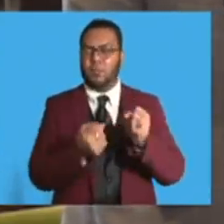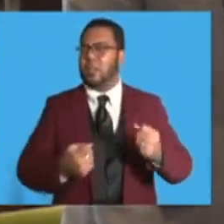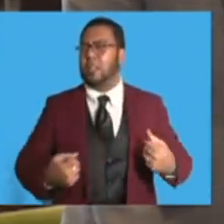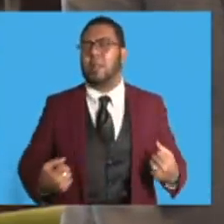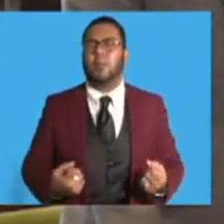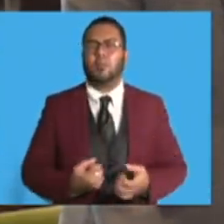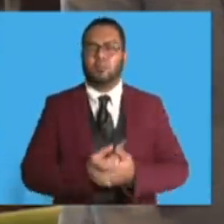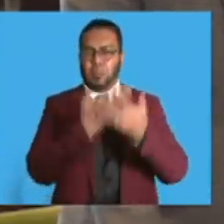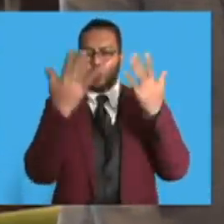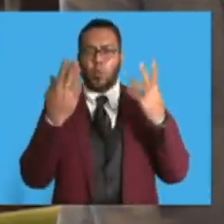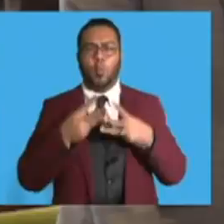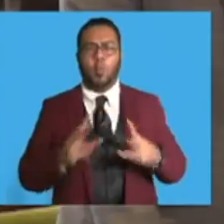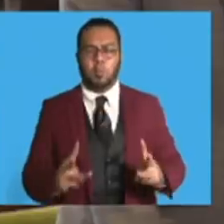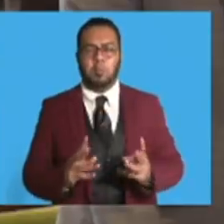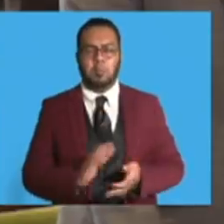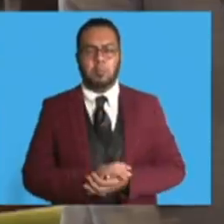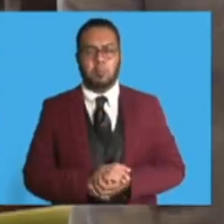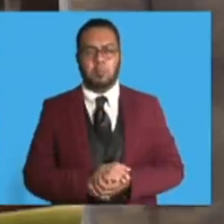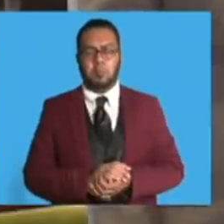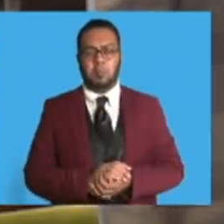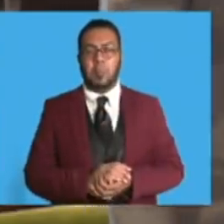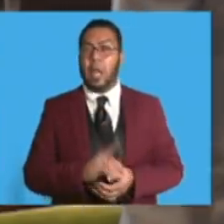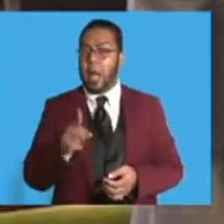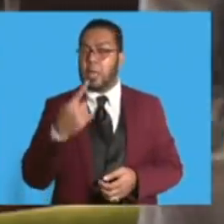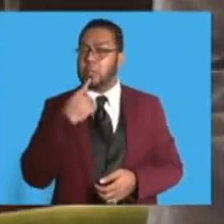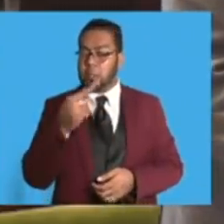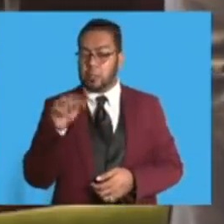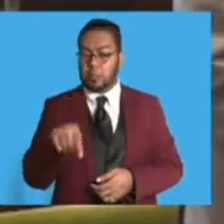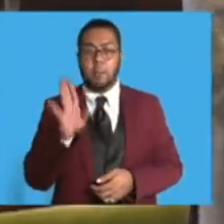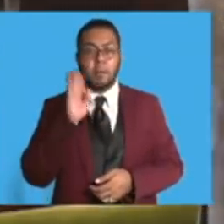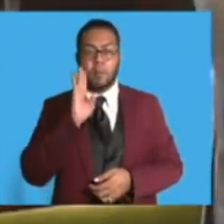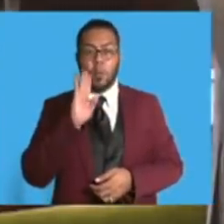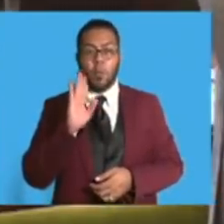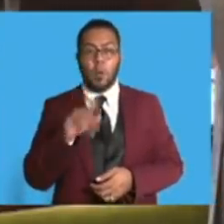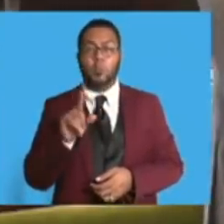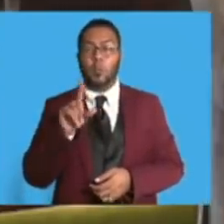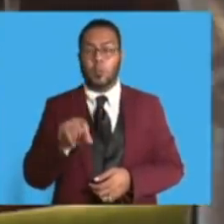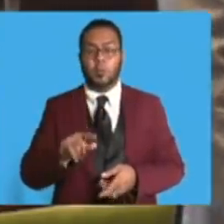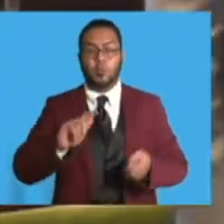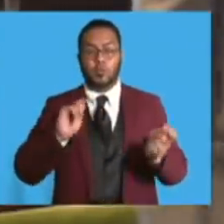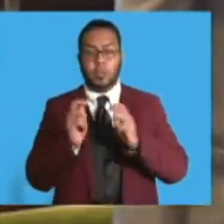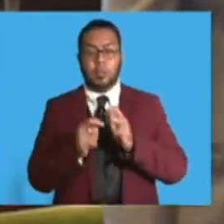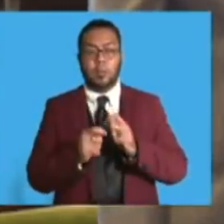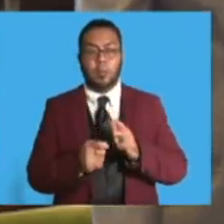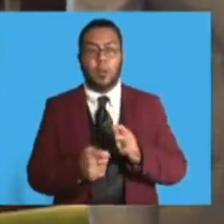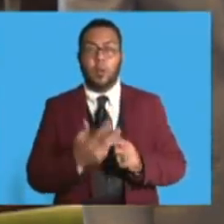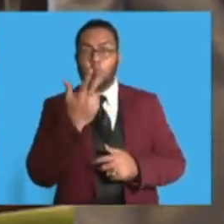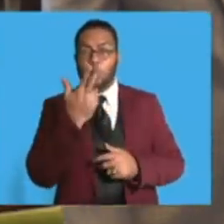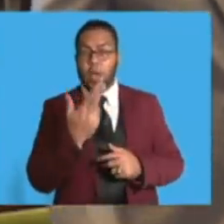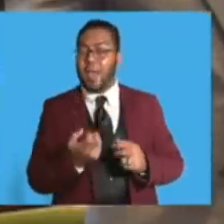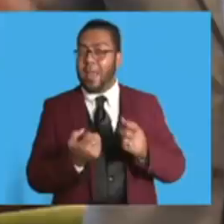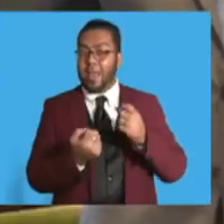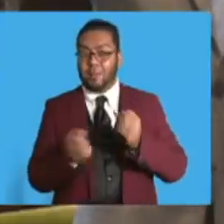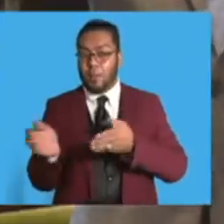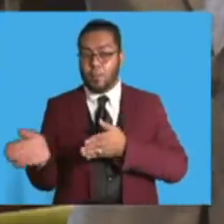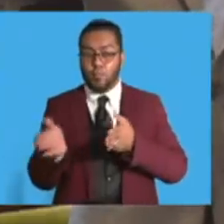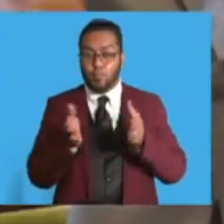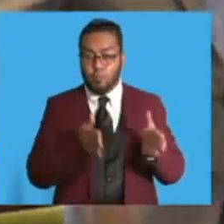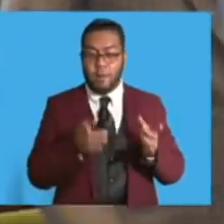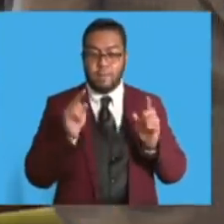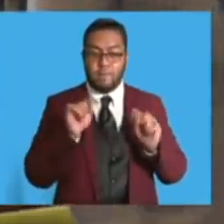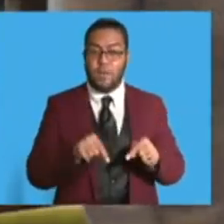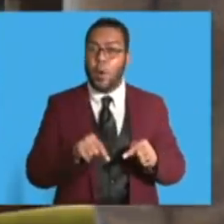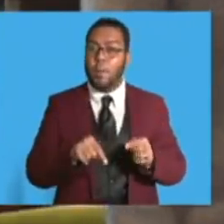manner. I said this, Madam Speaker, before, that when we were actually renovating these chambers and we decided to move Parliament